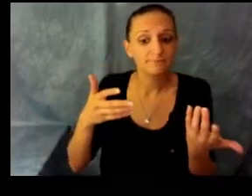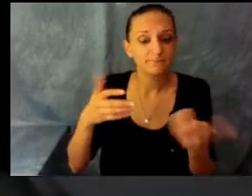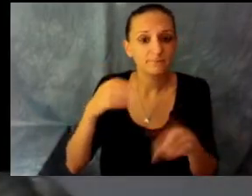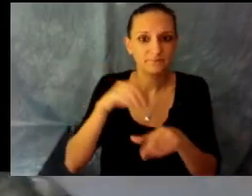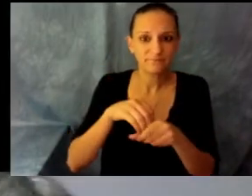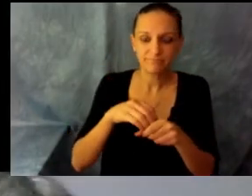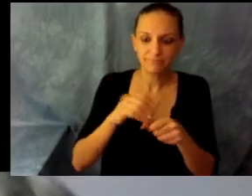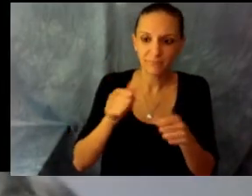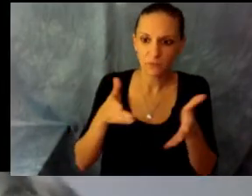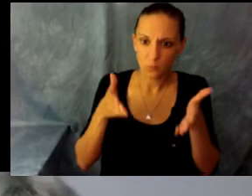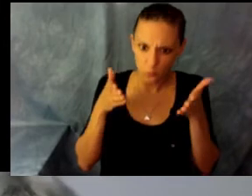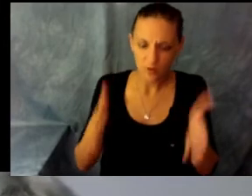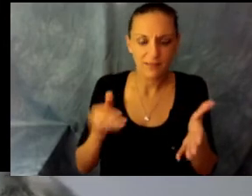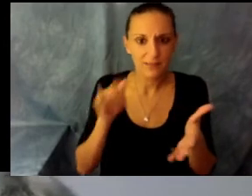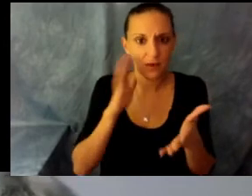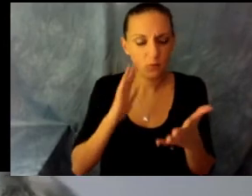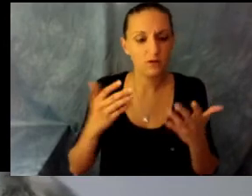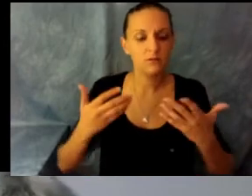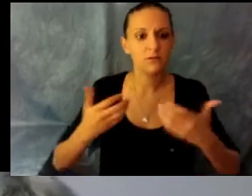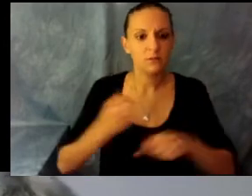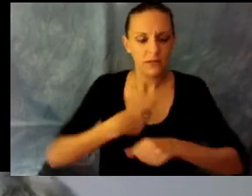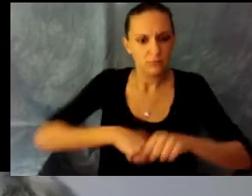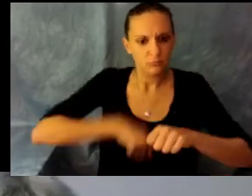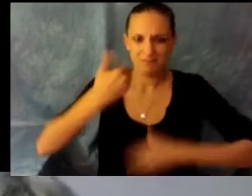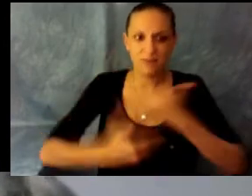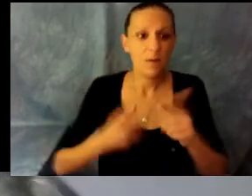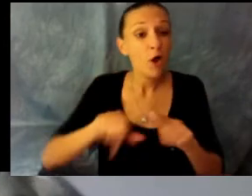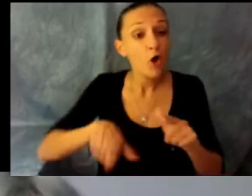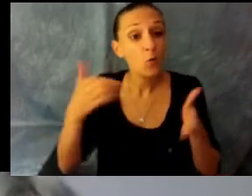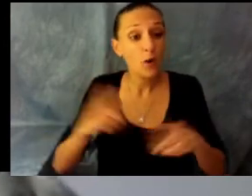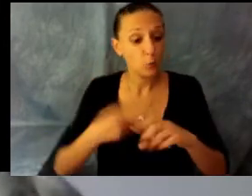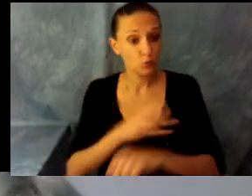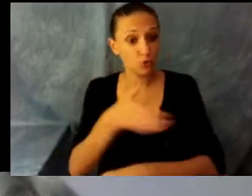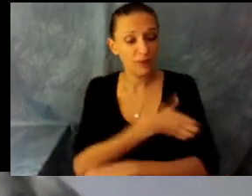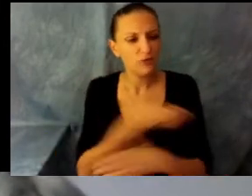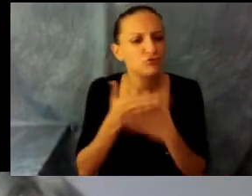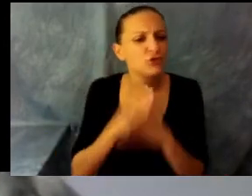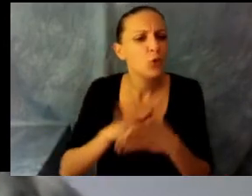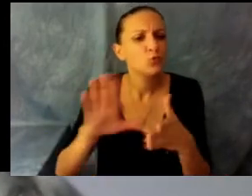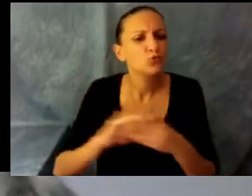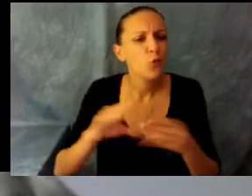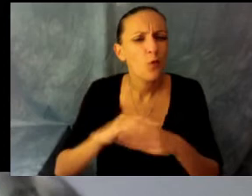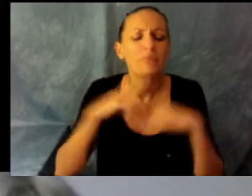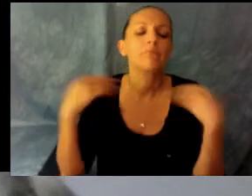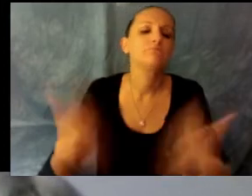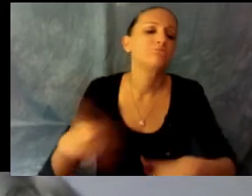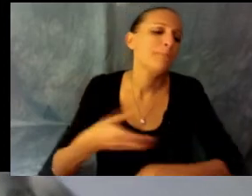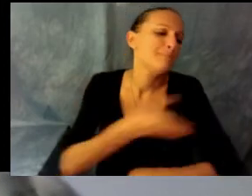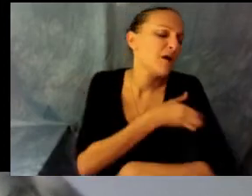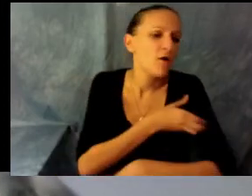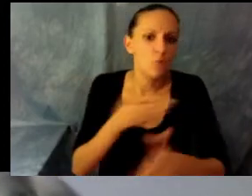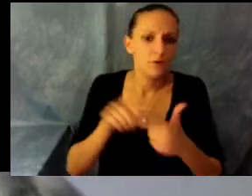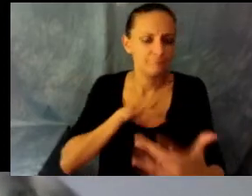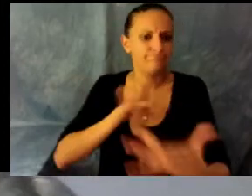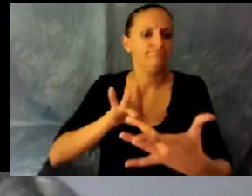dignity. But another way to use your power is sharing your story. Stories are powerful ways to connect with people.